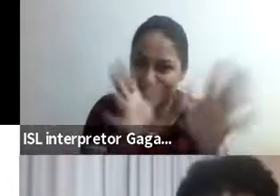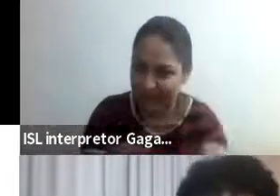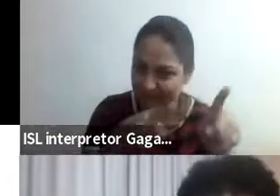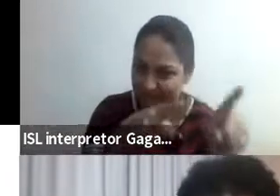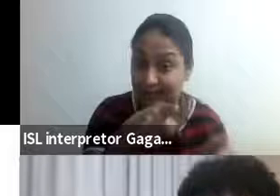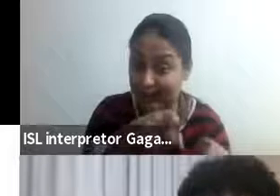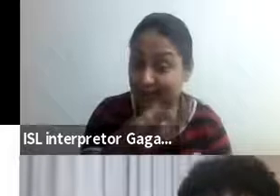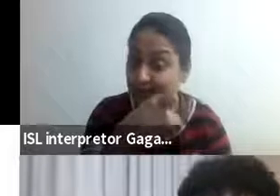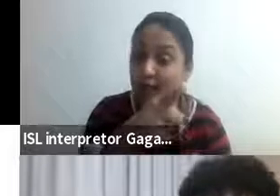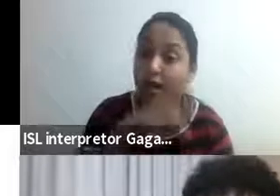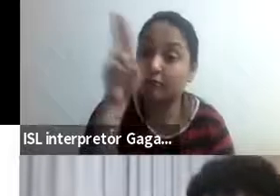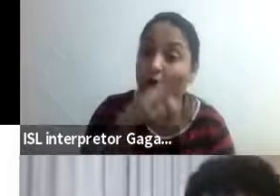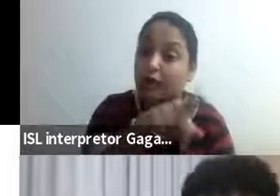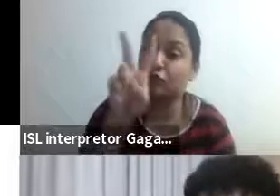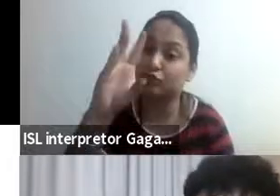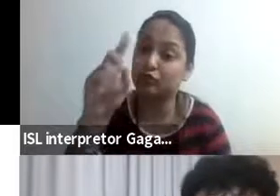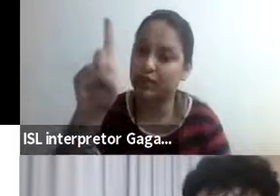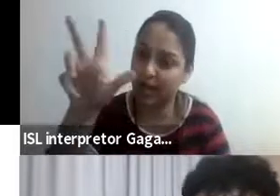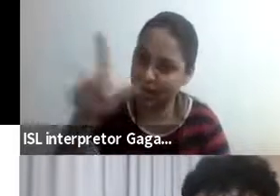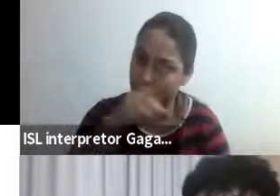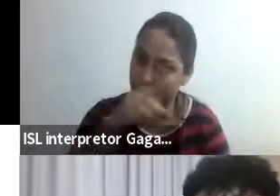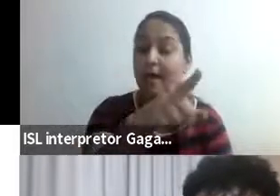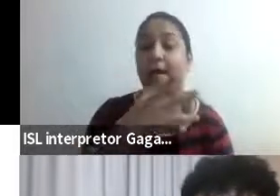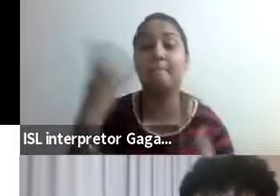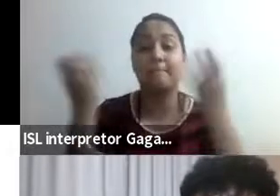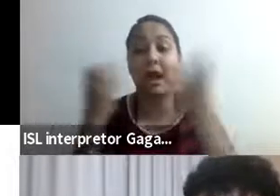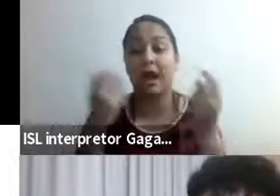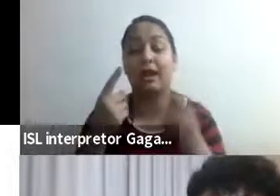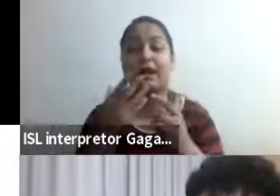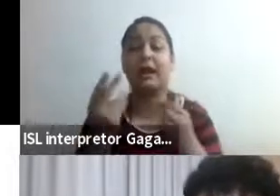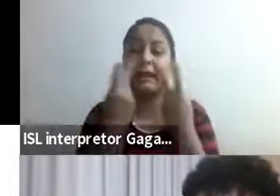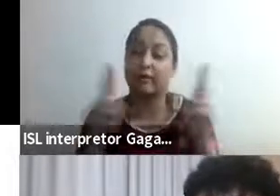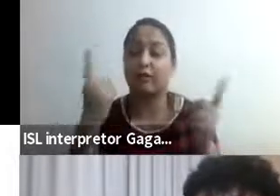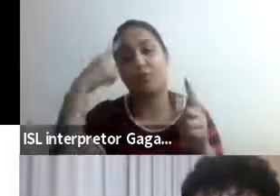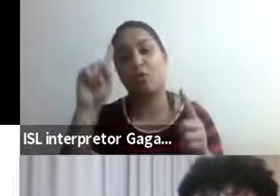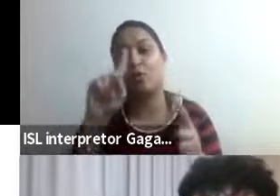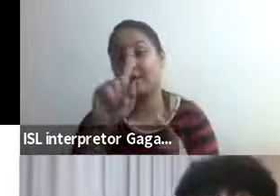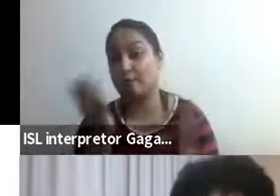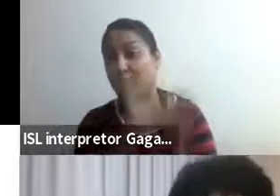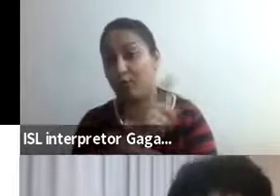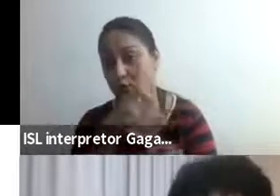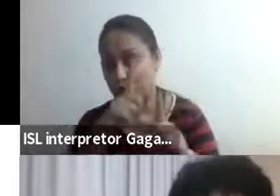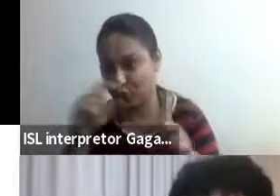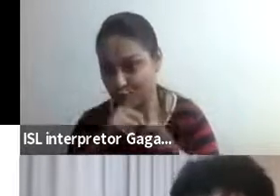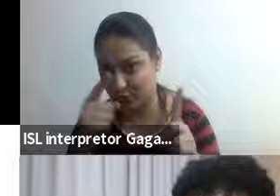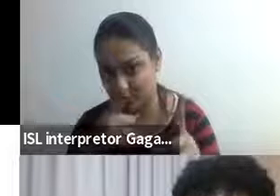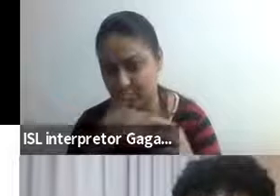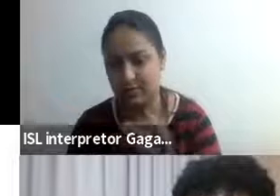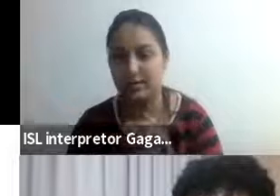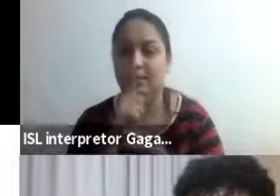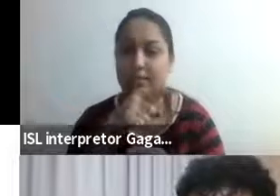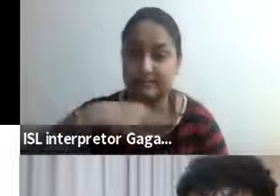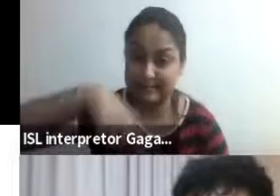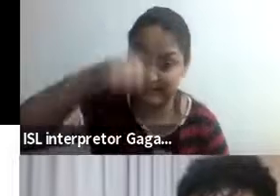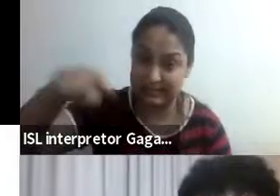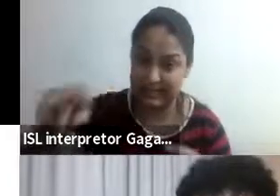is a painting from 2018, which is why it's markedly different from the ones she made in the 80s. And you'll also see that she has signed this